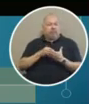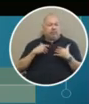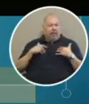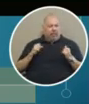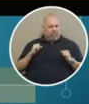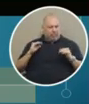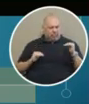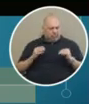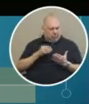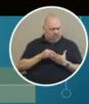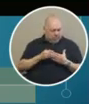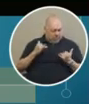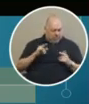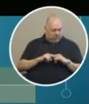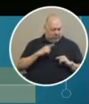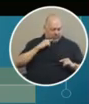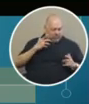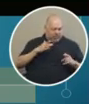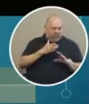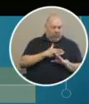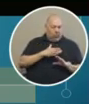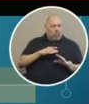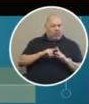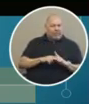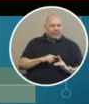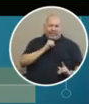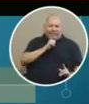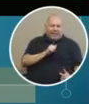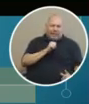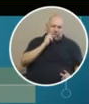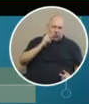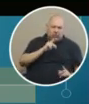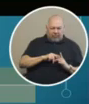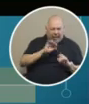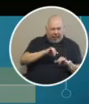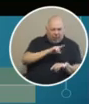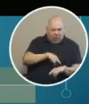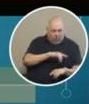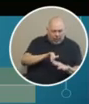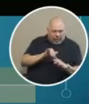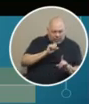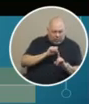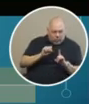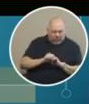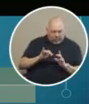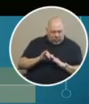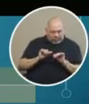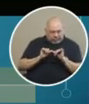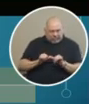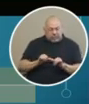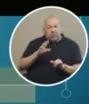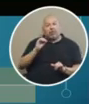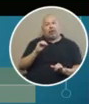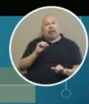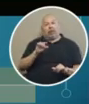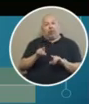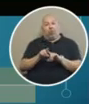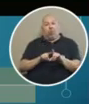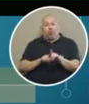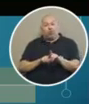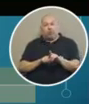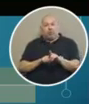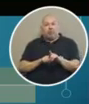now. But again, as he stated, it's the uncertainty of how long this situation is going to occur, and as well as